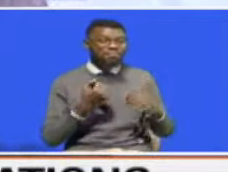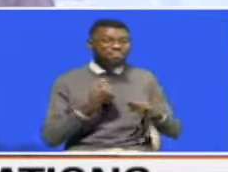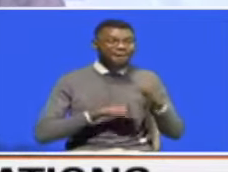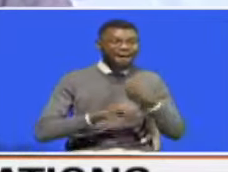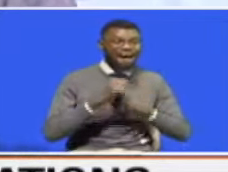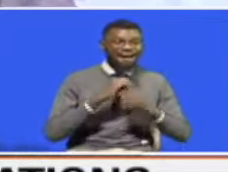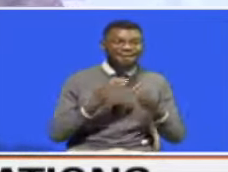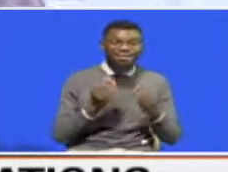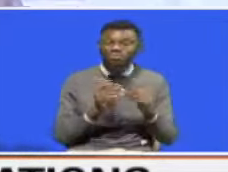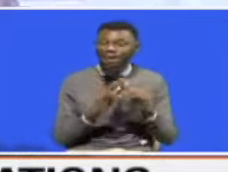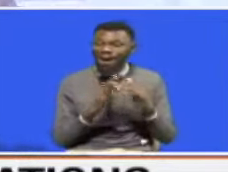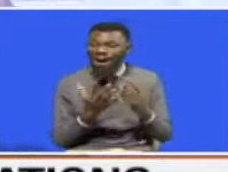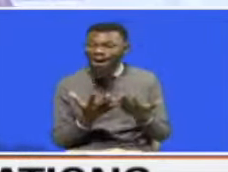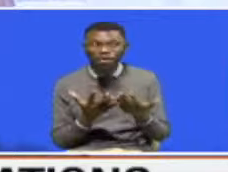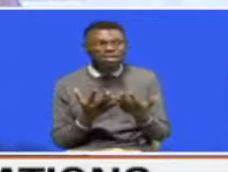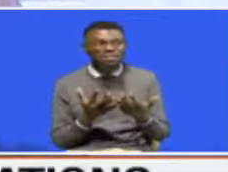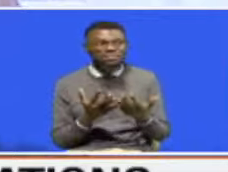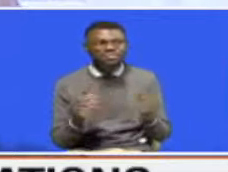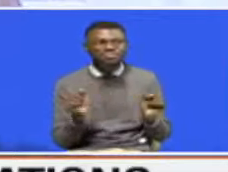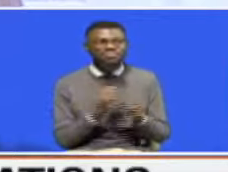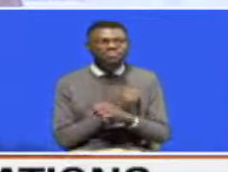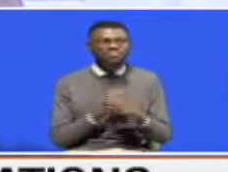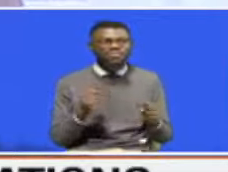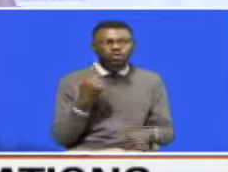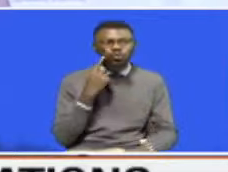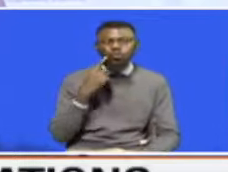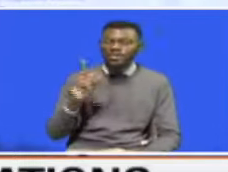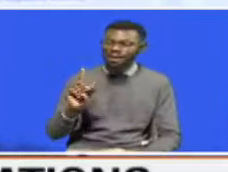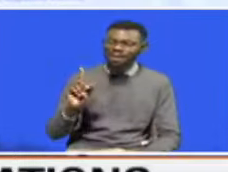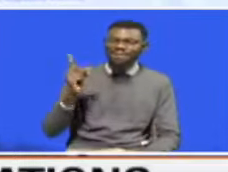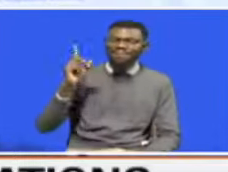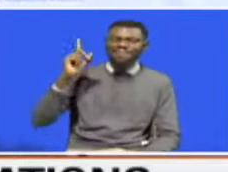that graph is indicative of where we may go.